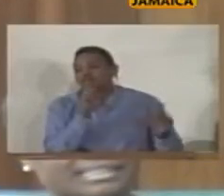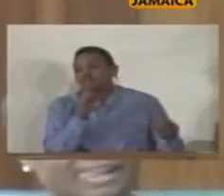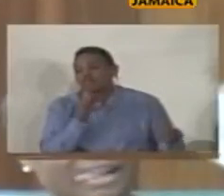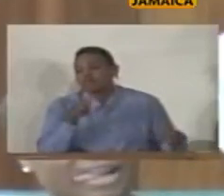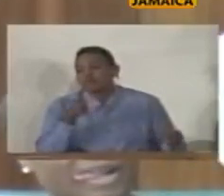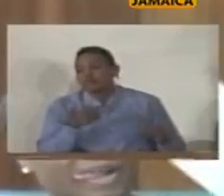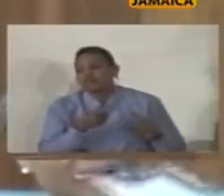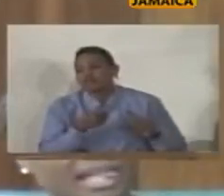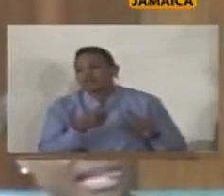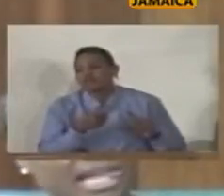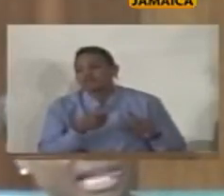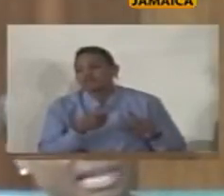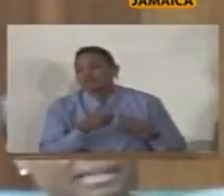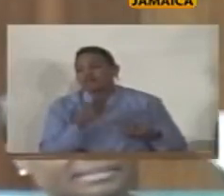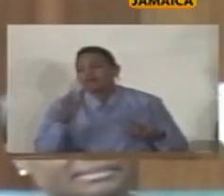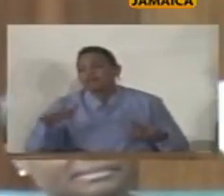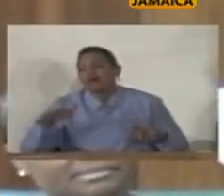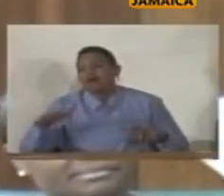from the